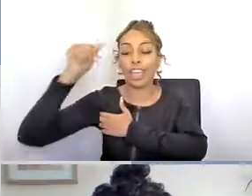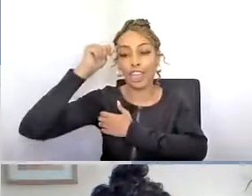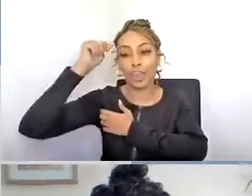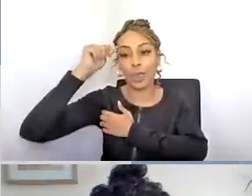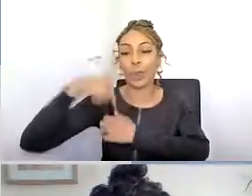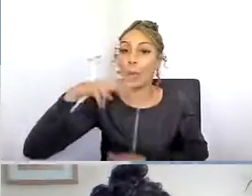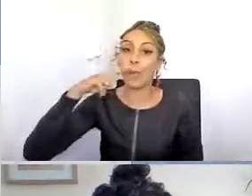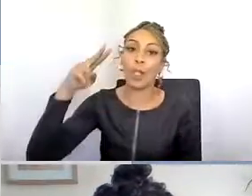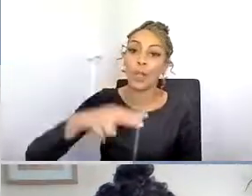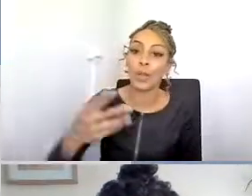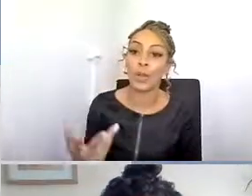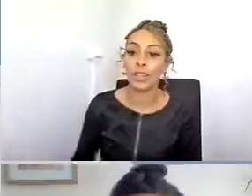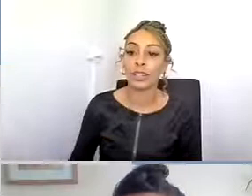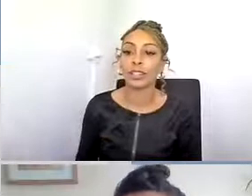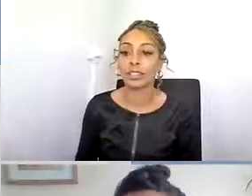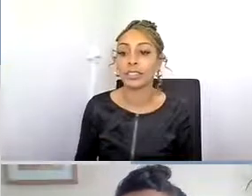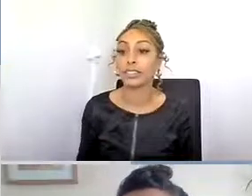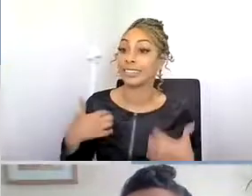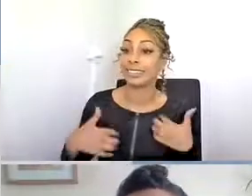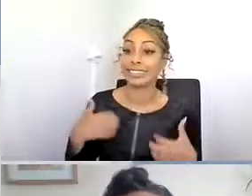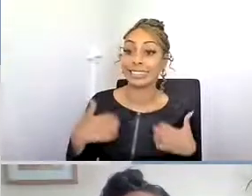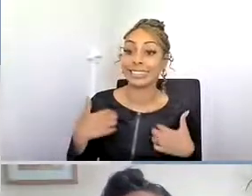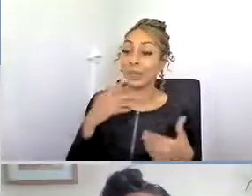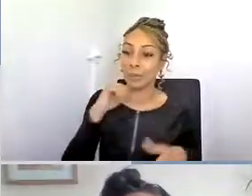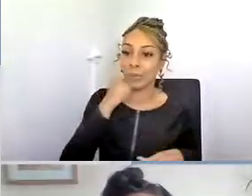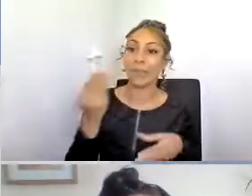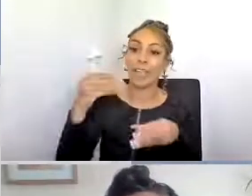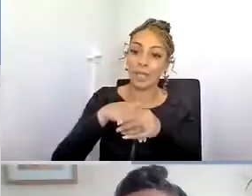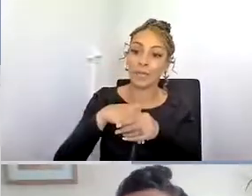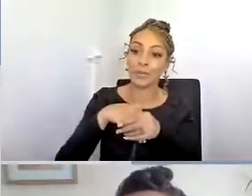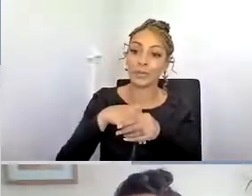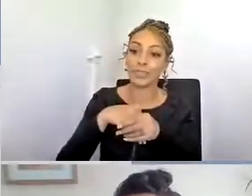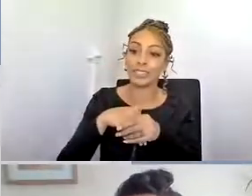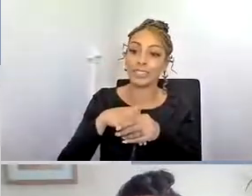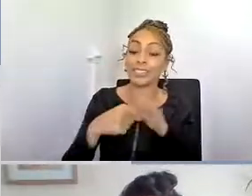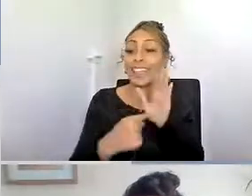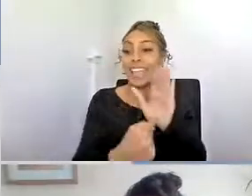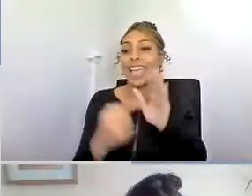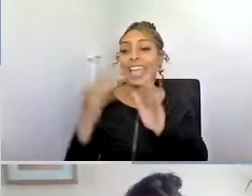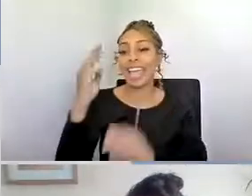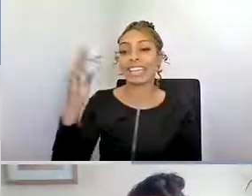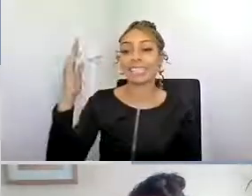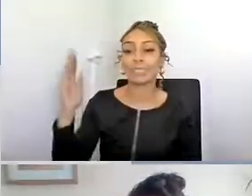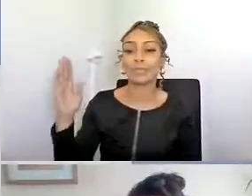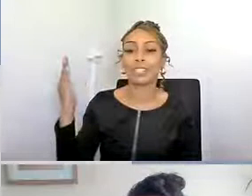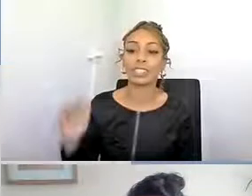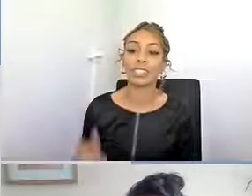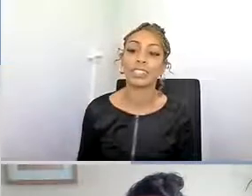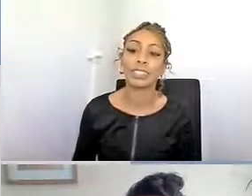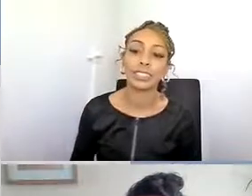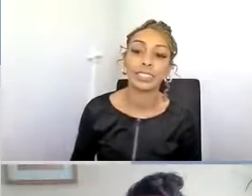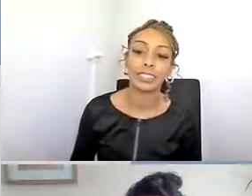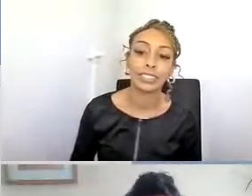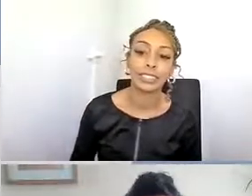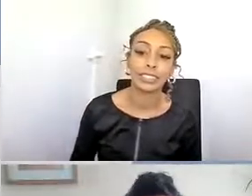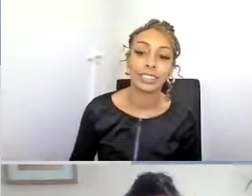at. And I'm really thrilled that this is going to be included as well in the forthcoming exhibition. I'm slightly conscious of